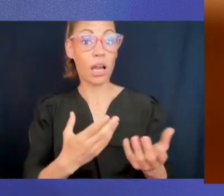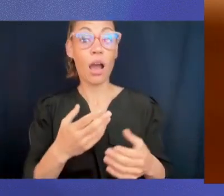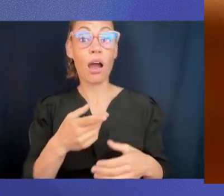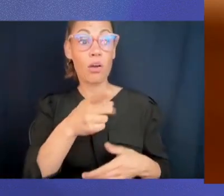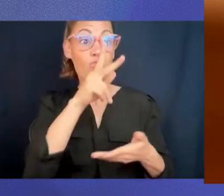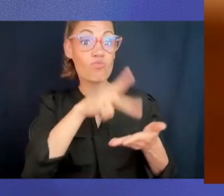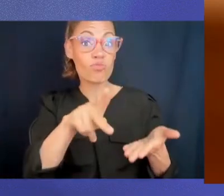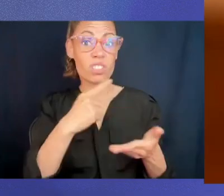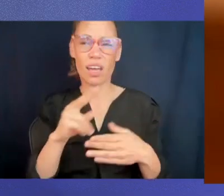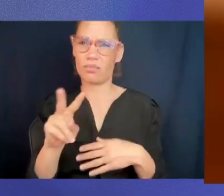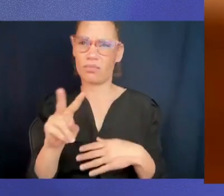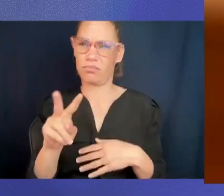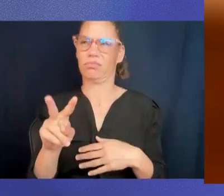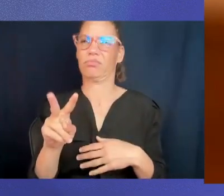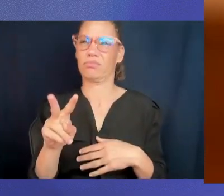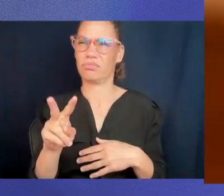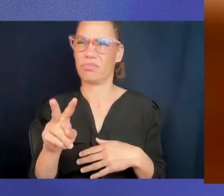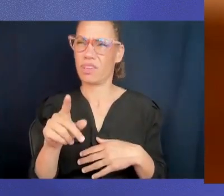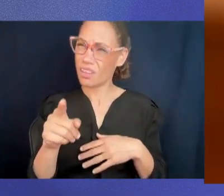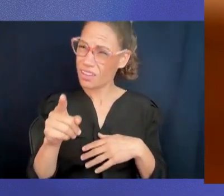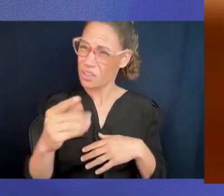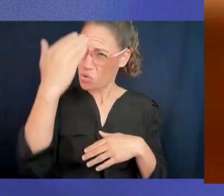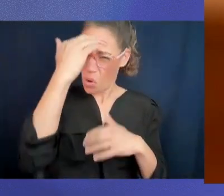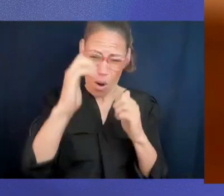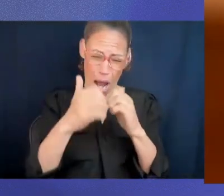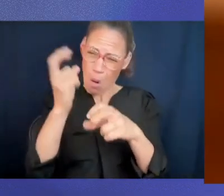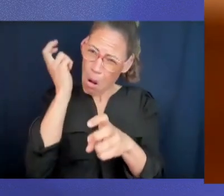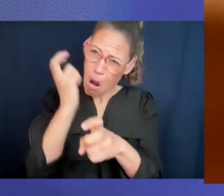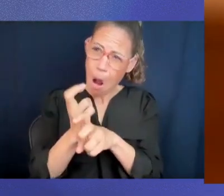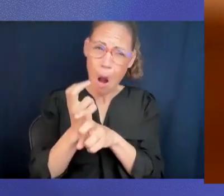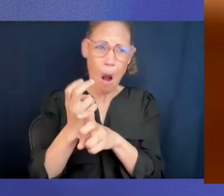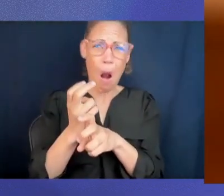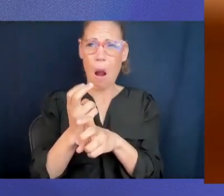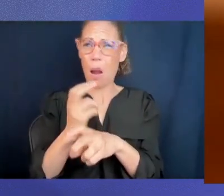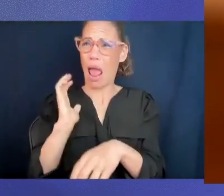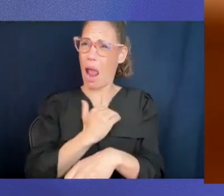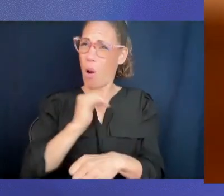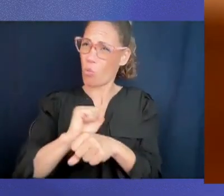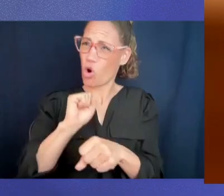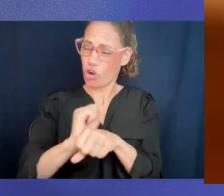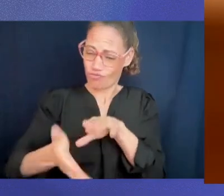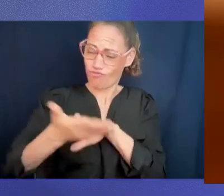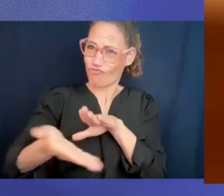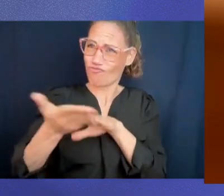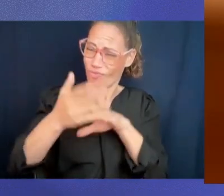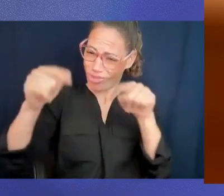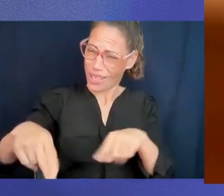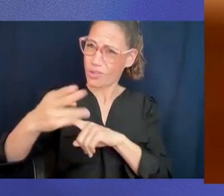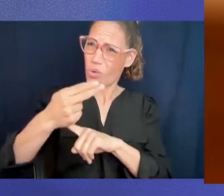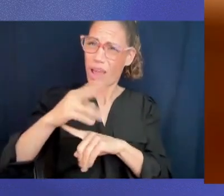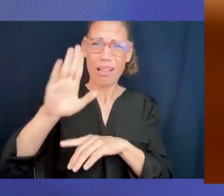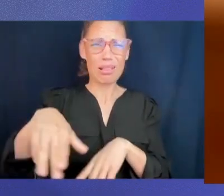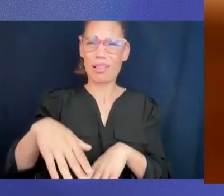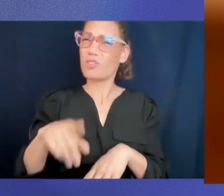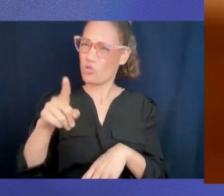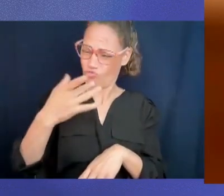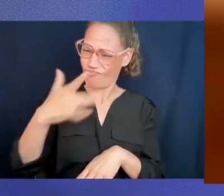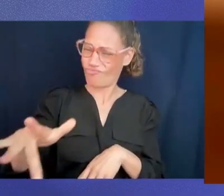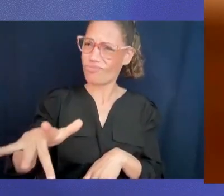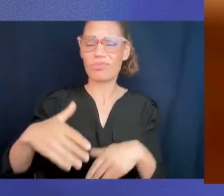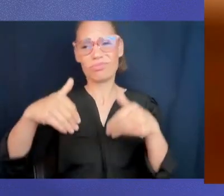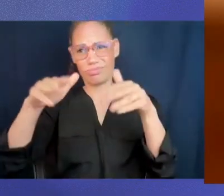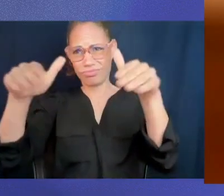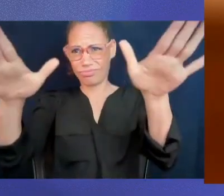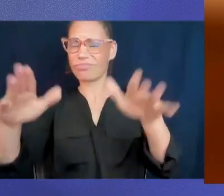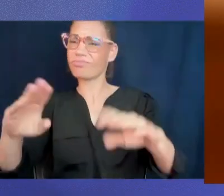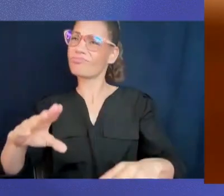any idea how hard it is to run a hotel? Just be happy for what you got and have a good day. Well, enough